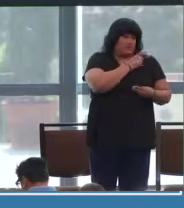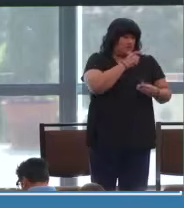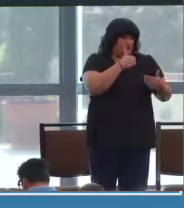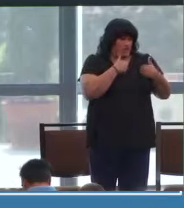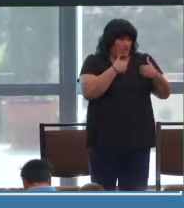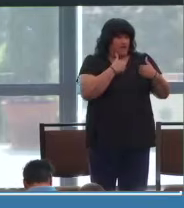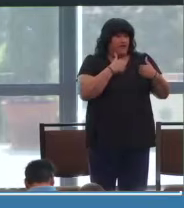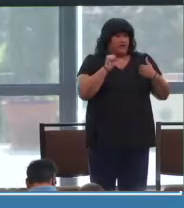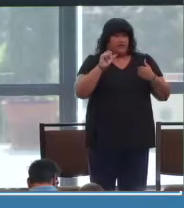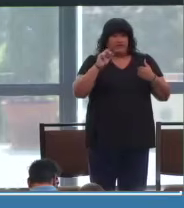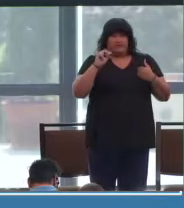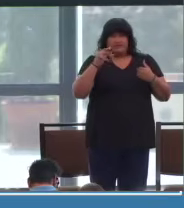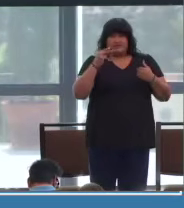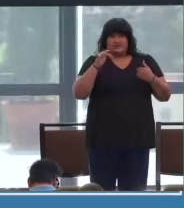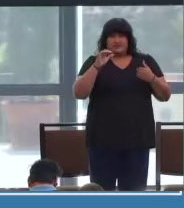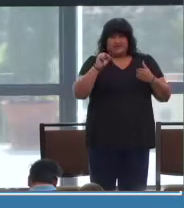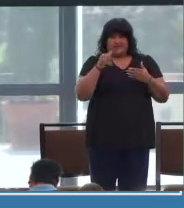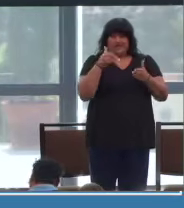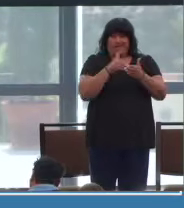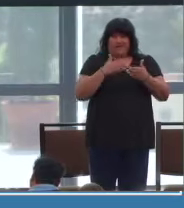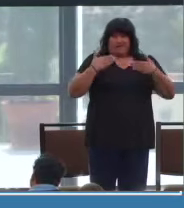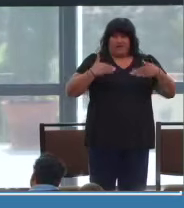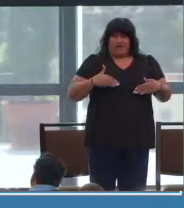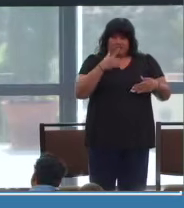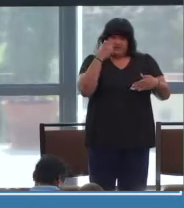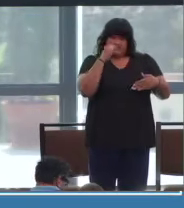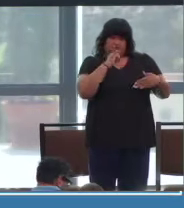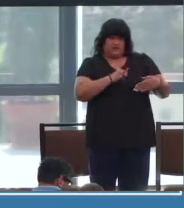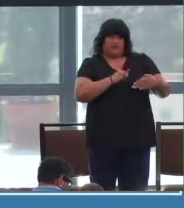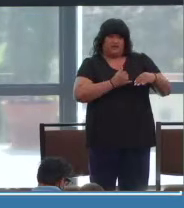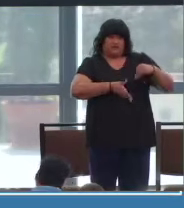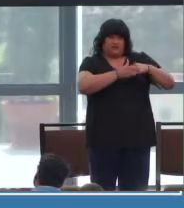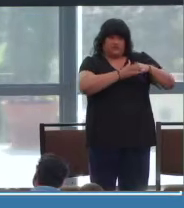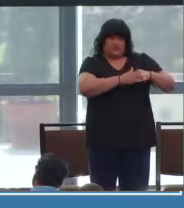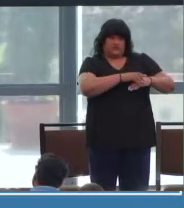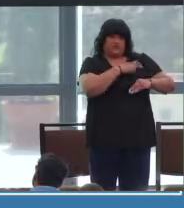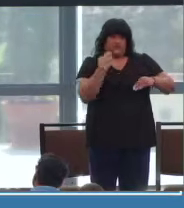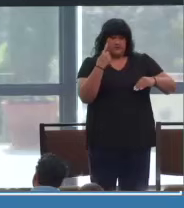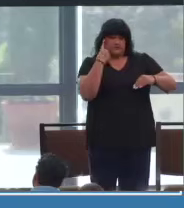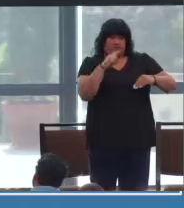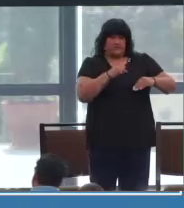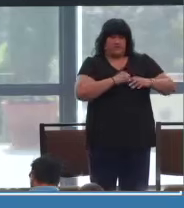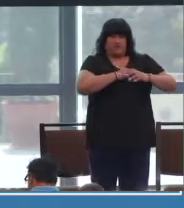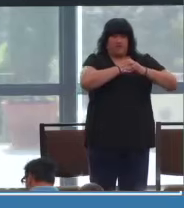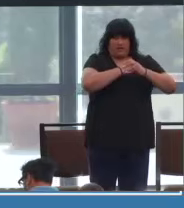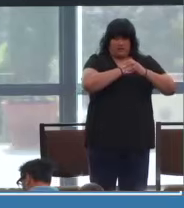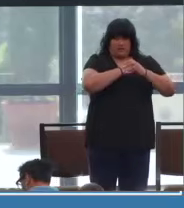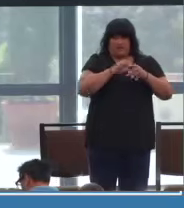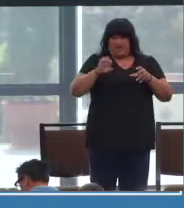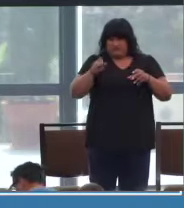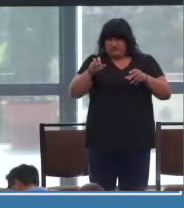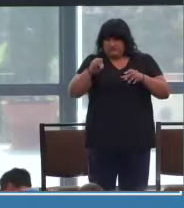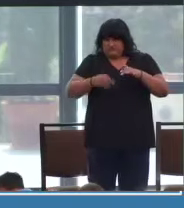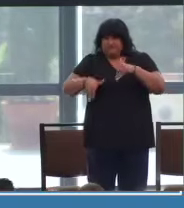antiphospholipid antibodies, because that increases risk of clots, of course, and we know that estrogen can increase risk of clots,